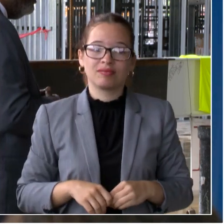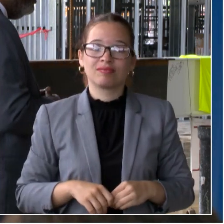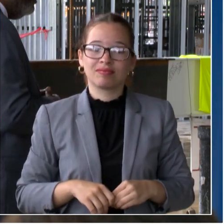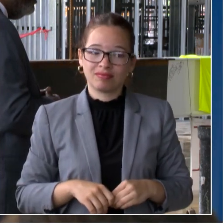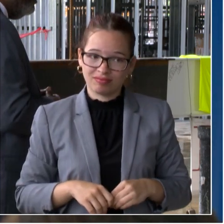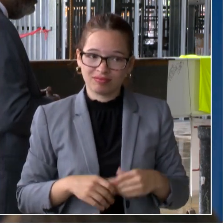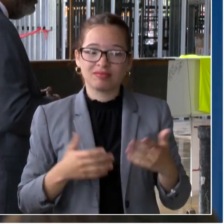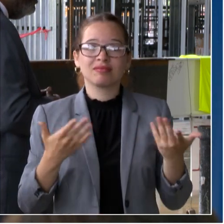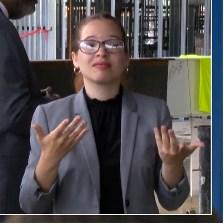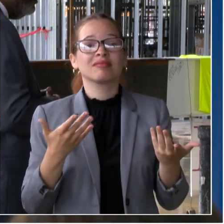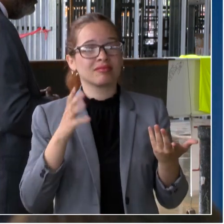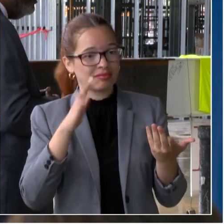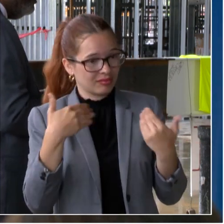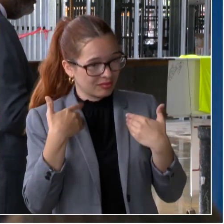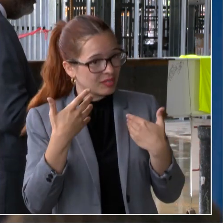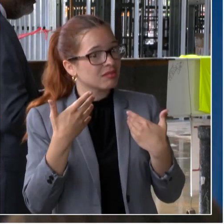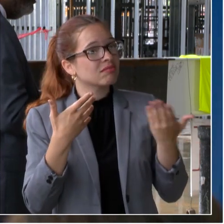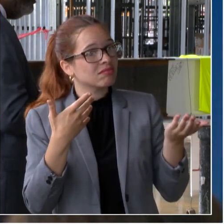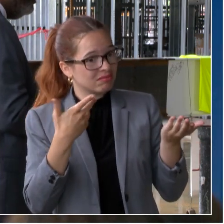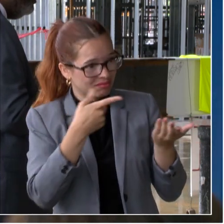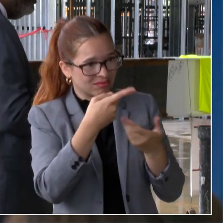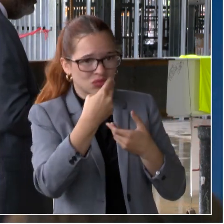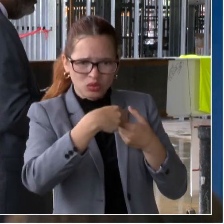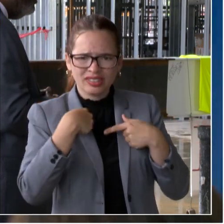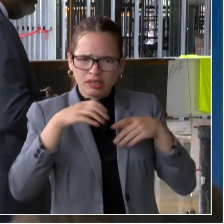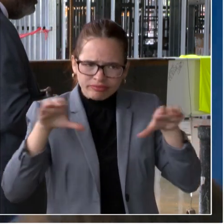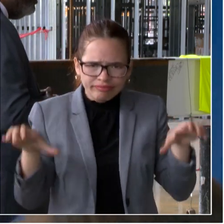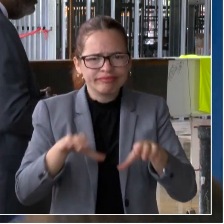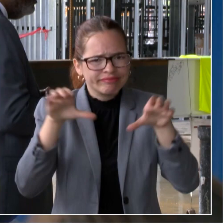when he first came to be a part of the